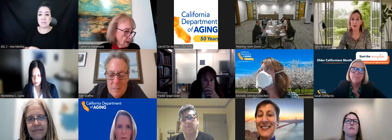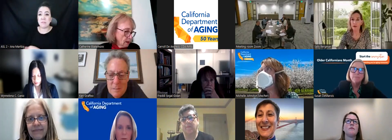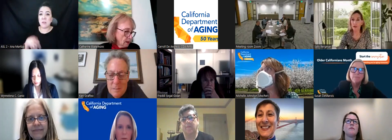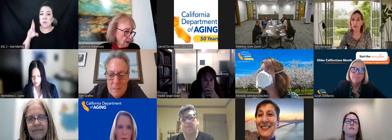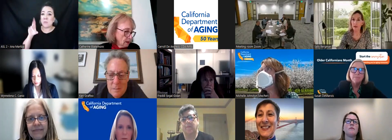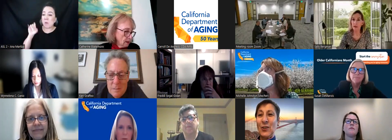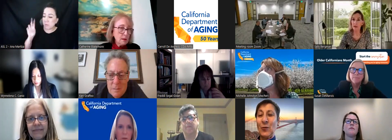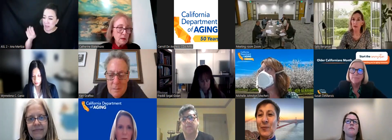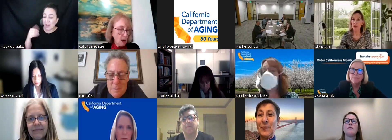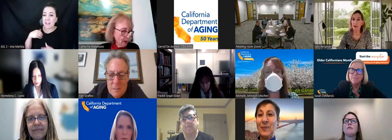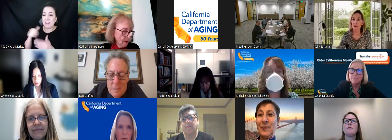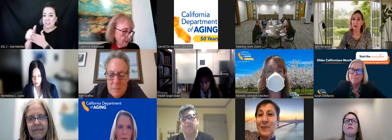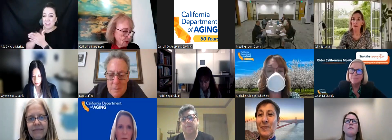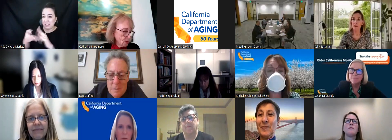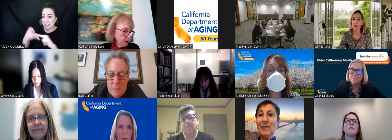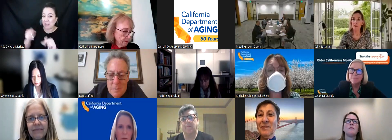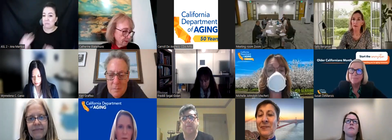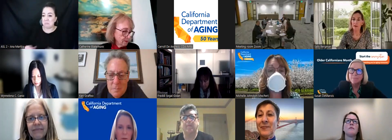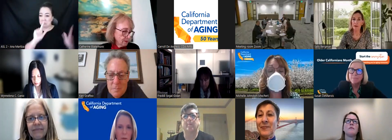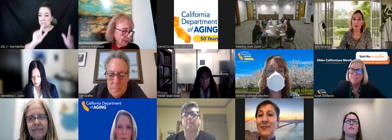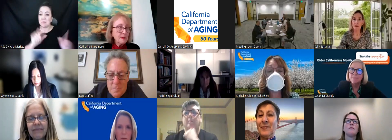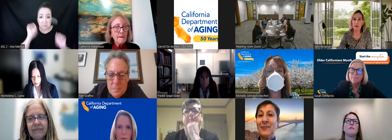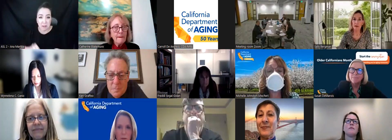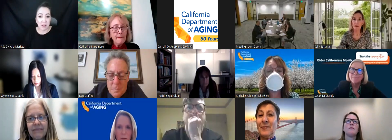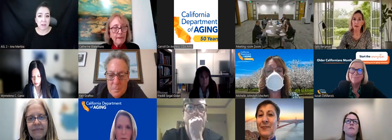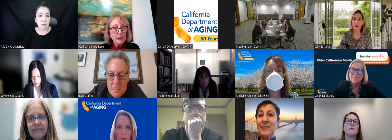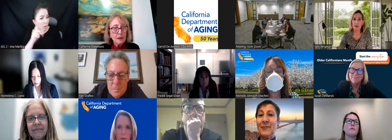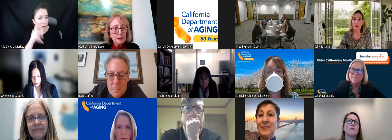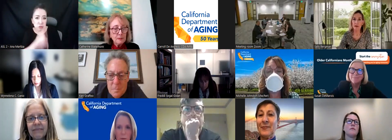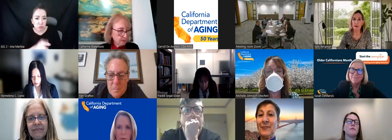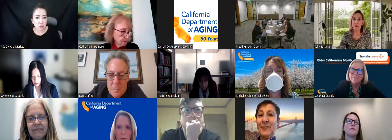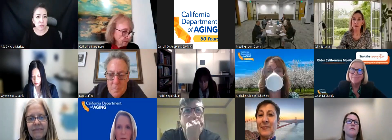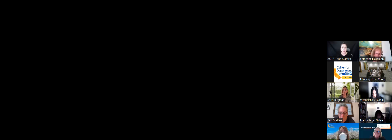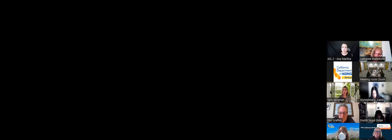the agenda slide she could pull up. Okay, sure.